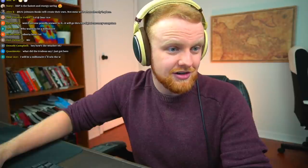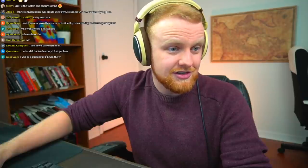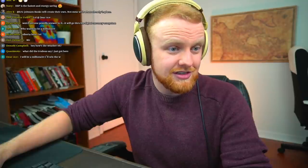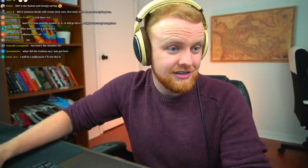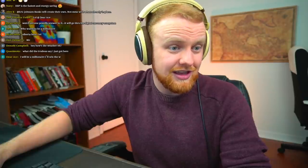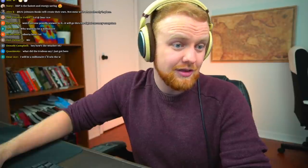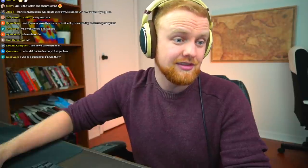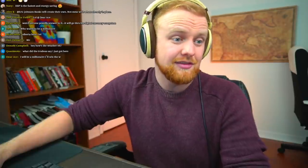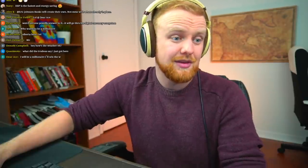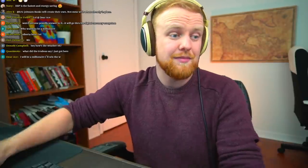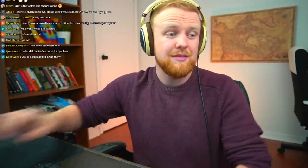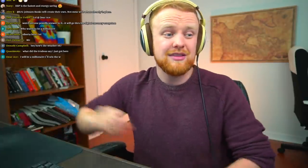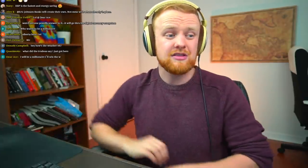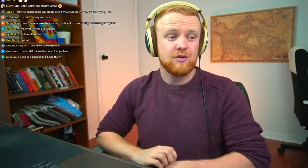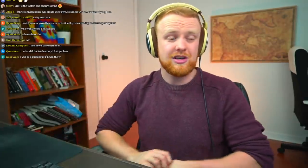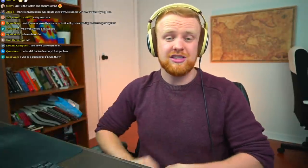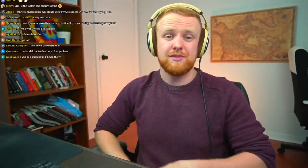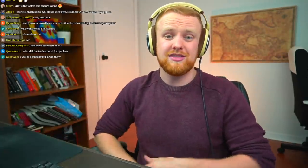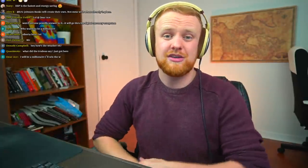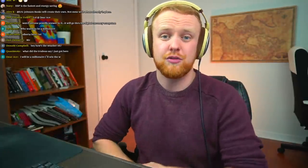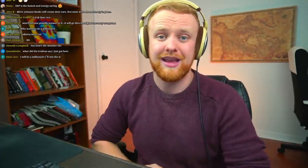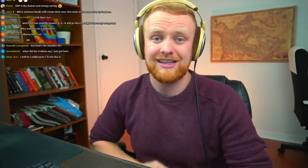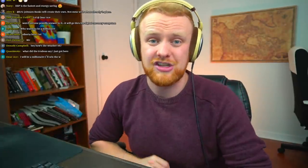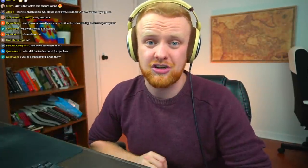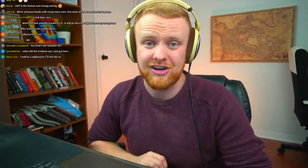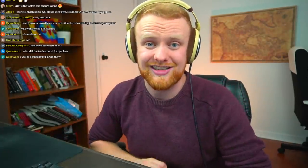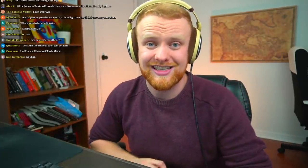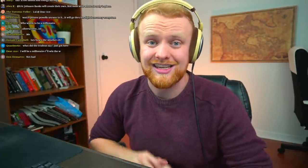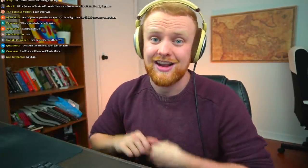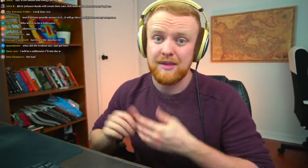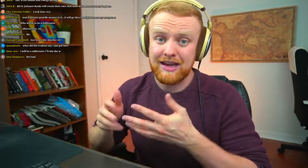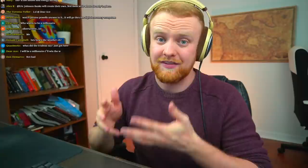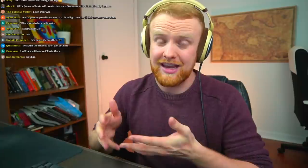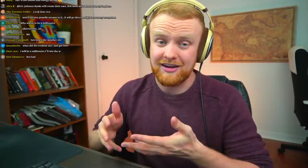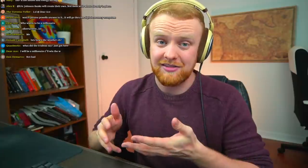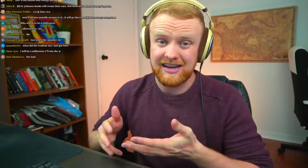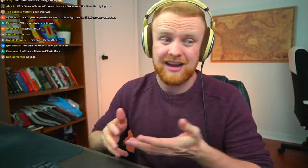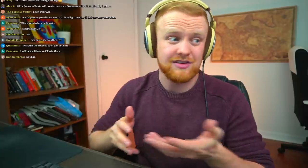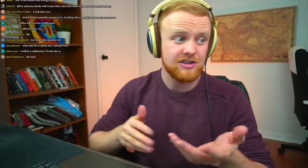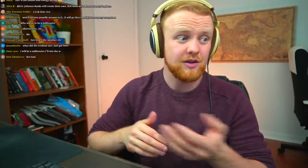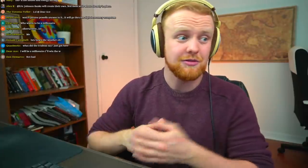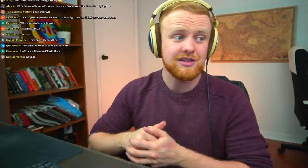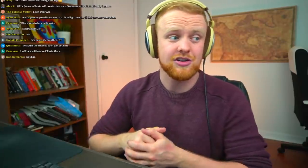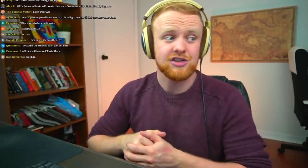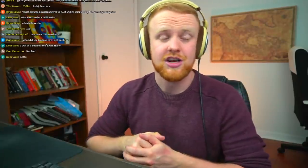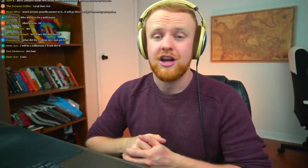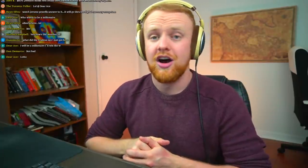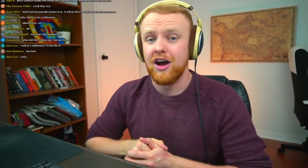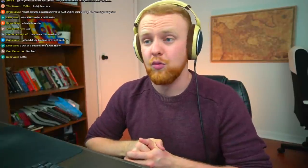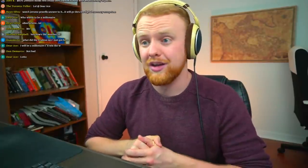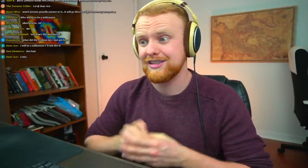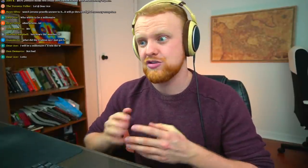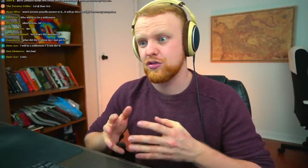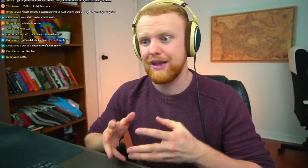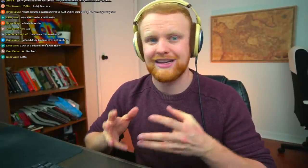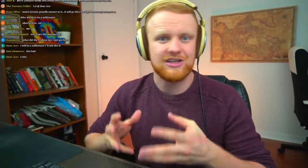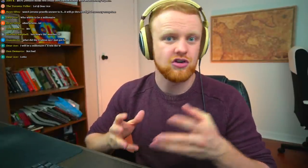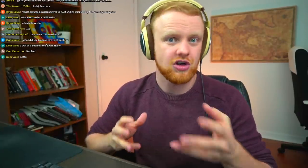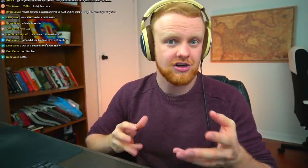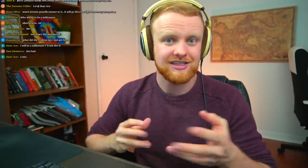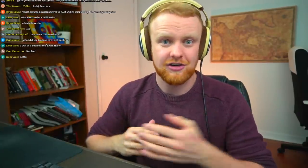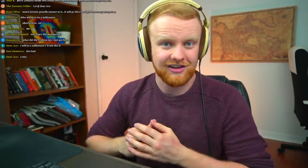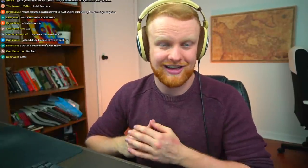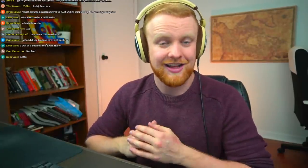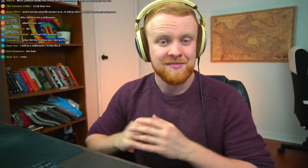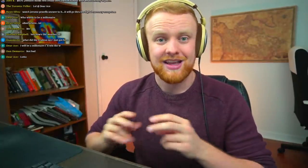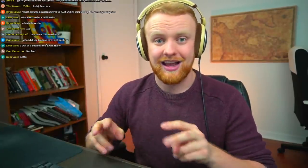digital currency ecosystem. Yeah, maybe. There's questions about central bank digital currencies. The Bank of Canada right now is doing research on what a central bank digital